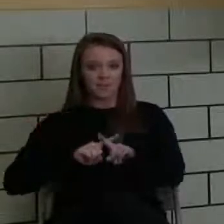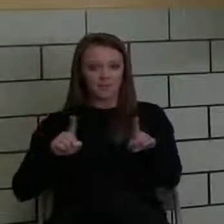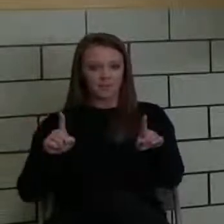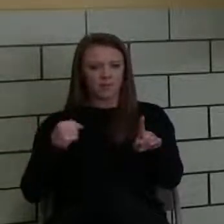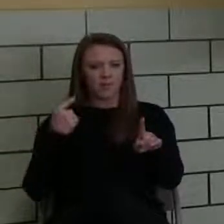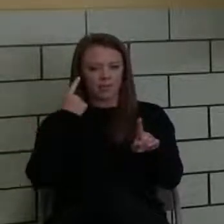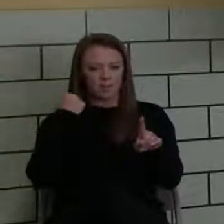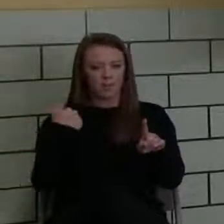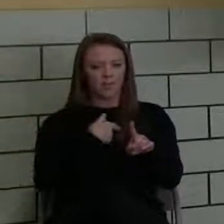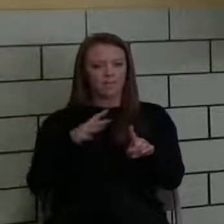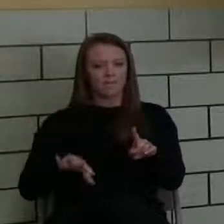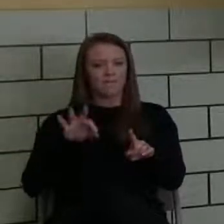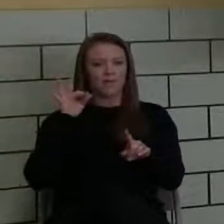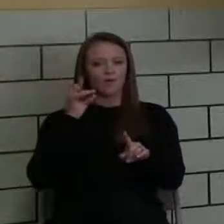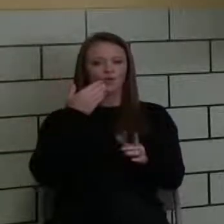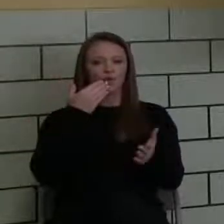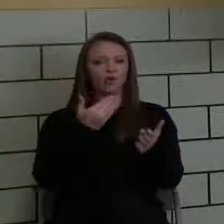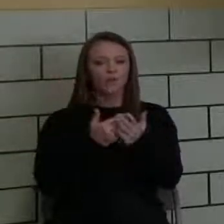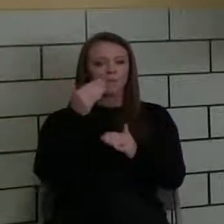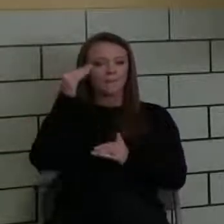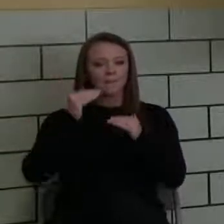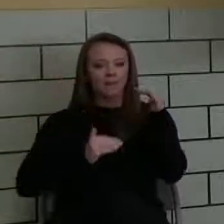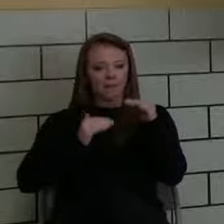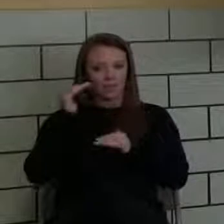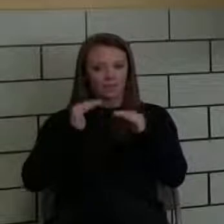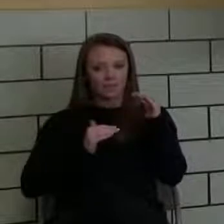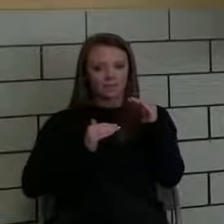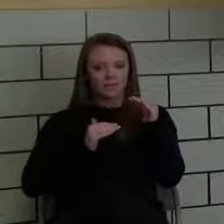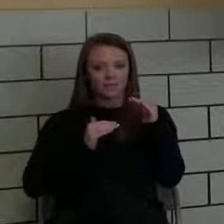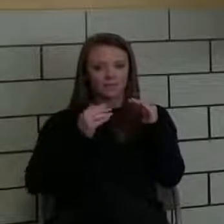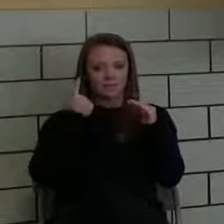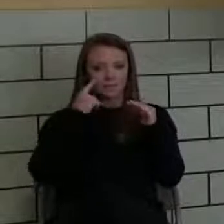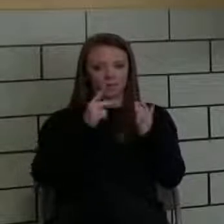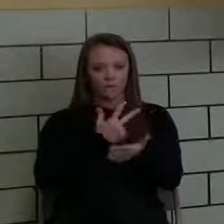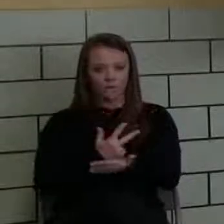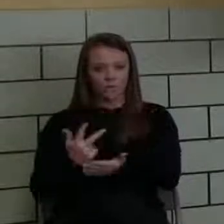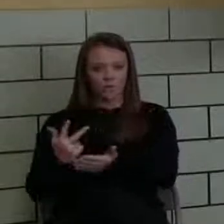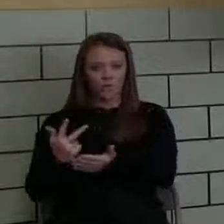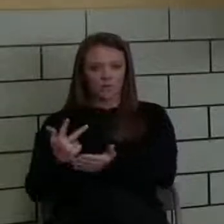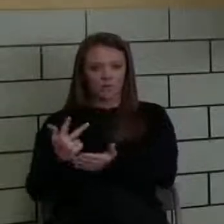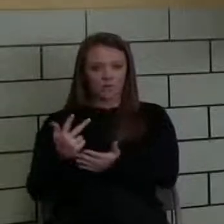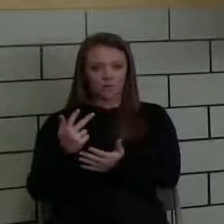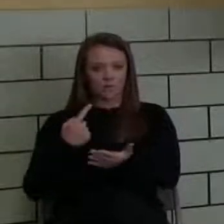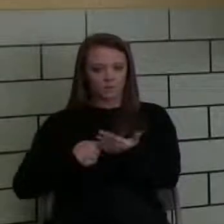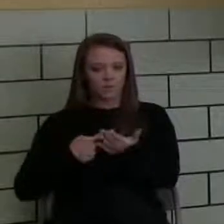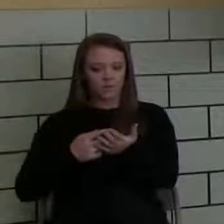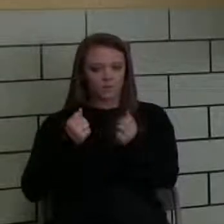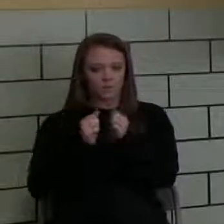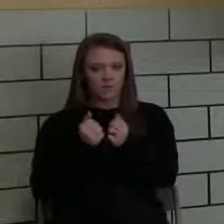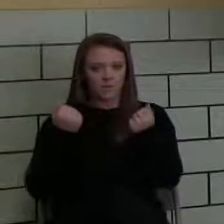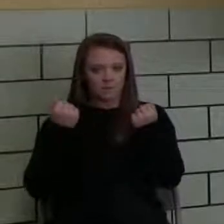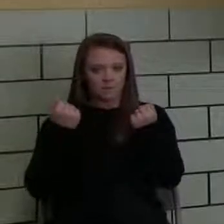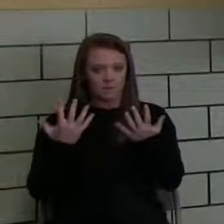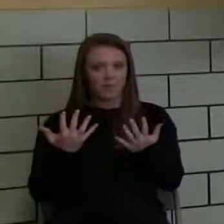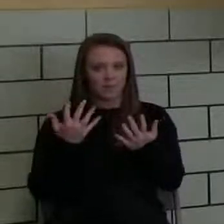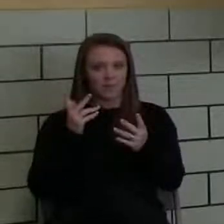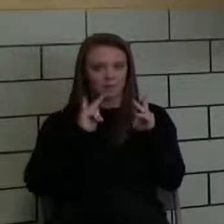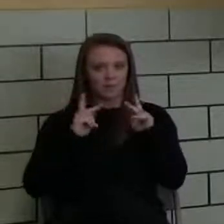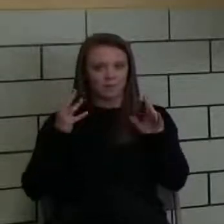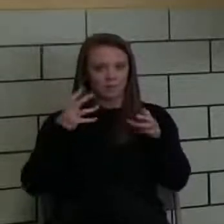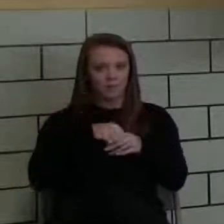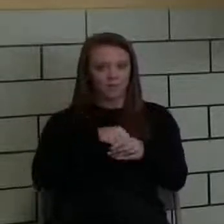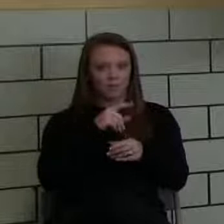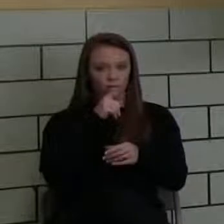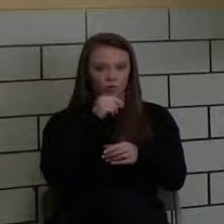a balance. We've talked this over with multiple stakeholder groups. While we initially on Main Street in this corridor